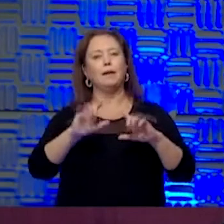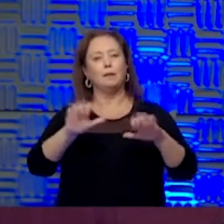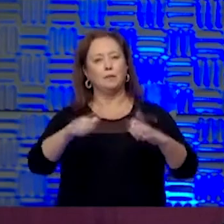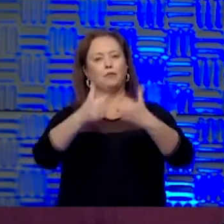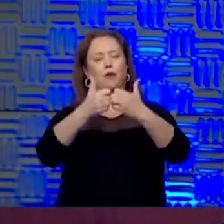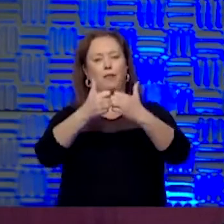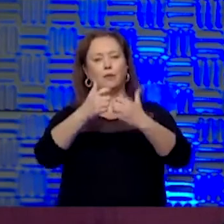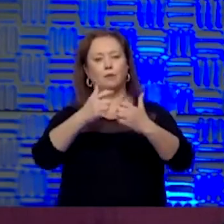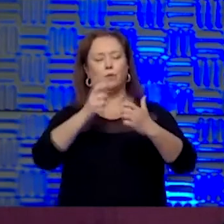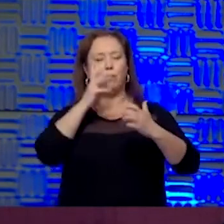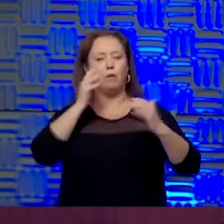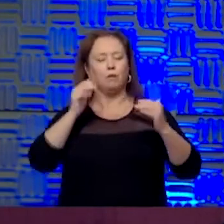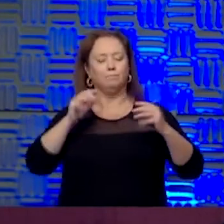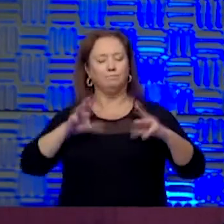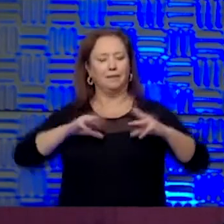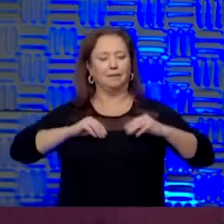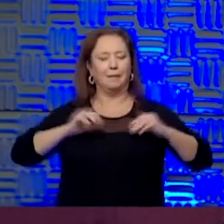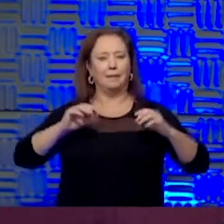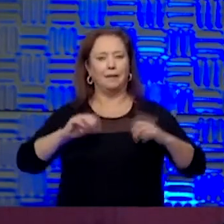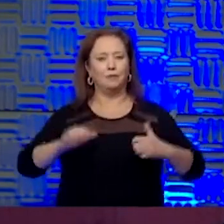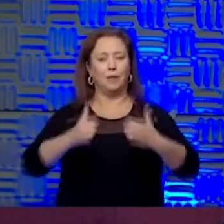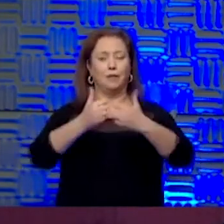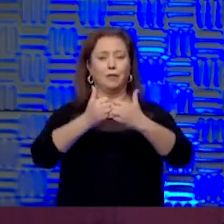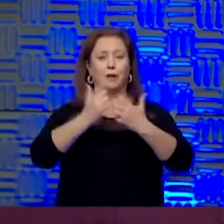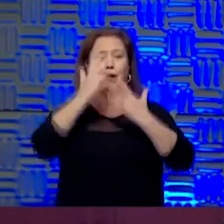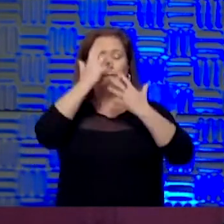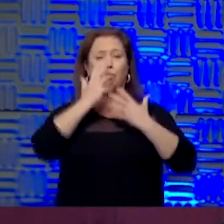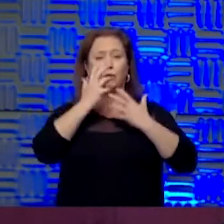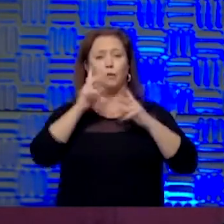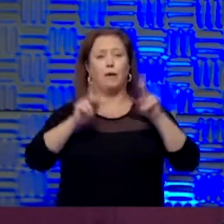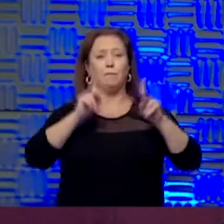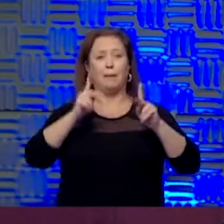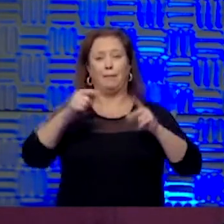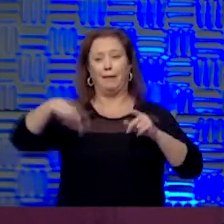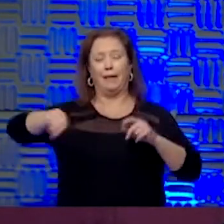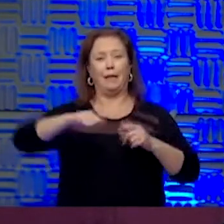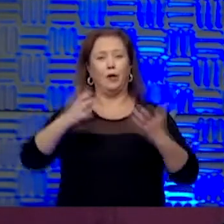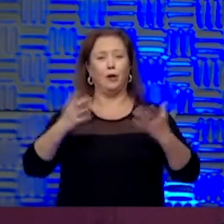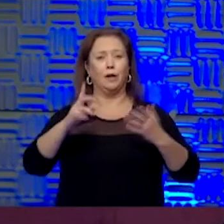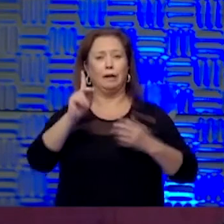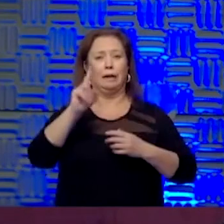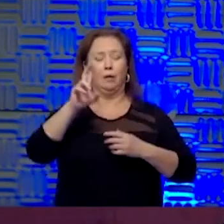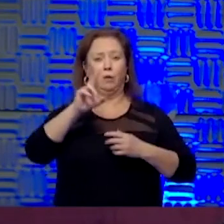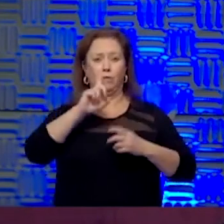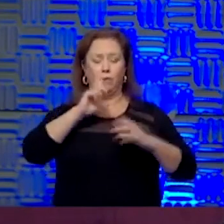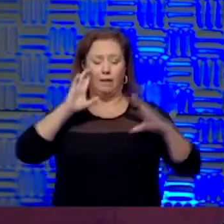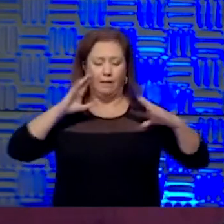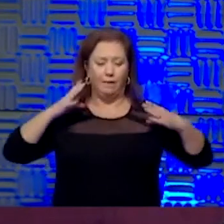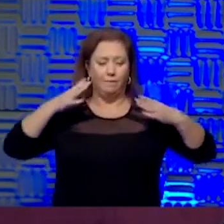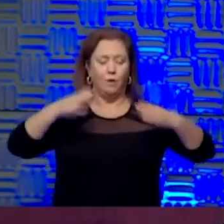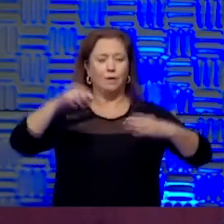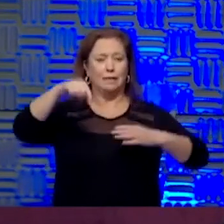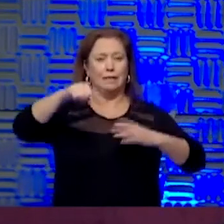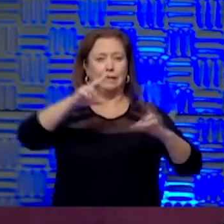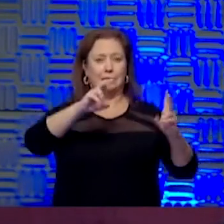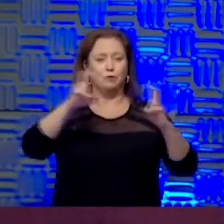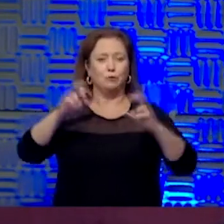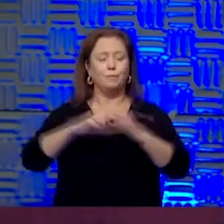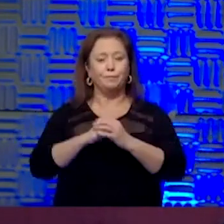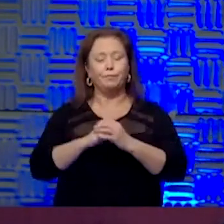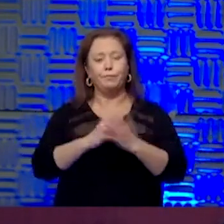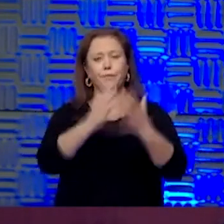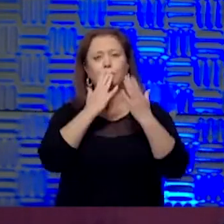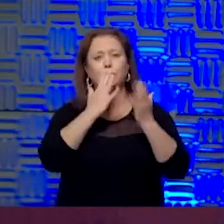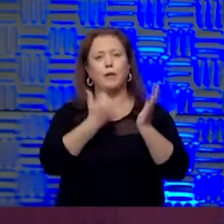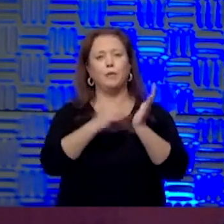us, and we'll rise to that challenge. And fortunately, we have a couple of people on our campus here who are really spending a lot of time on this issue and working on it. So thank